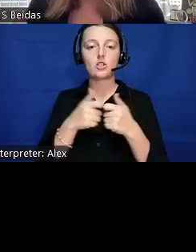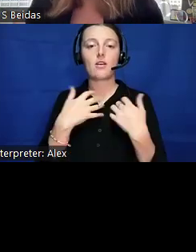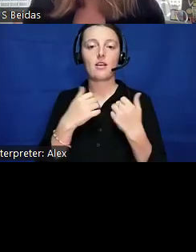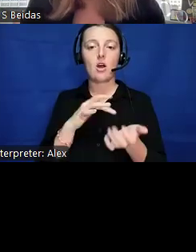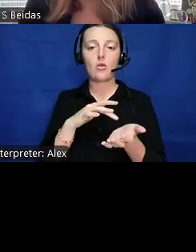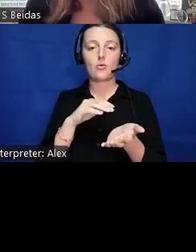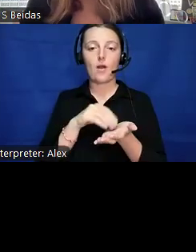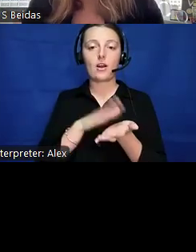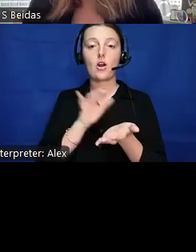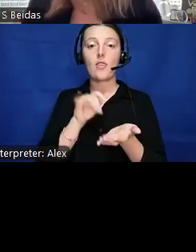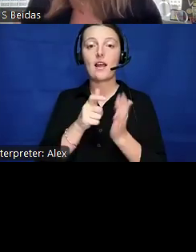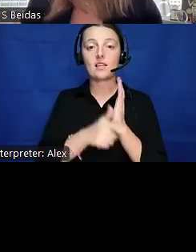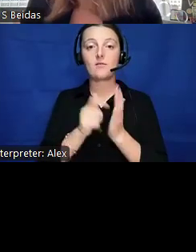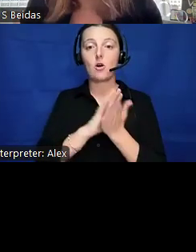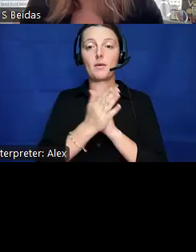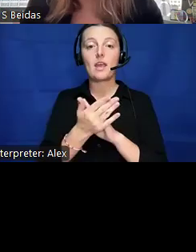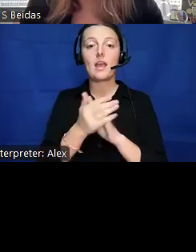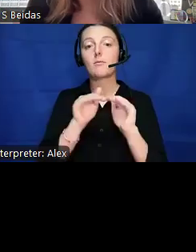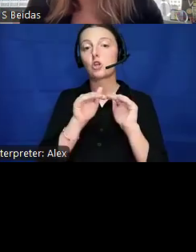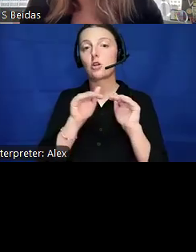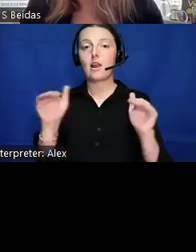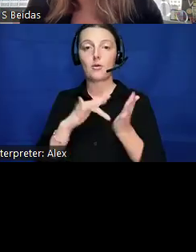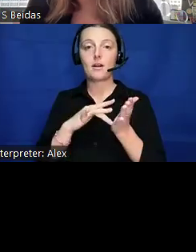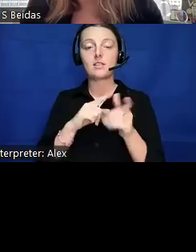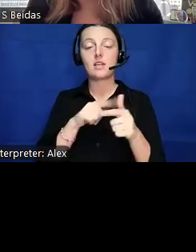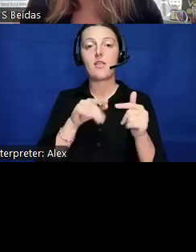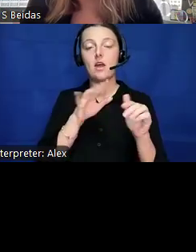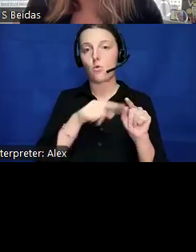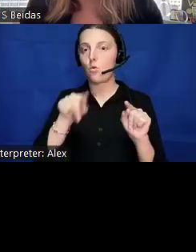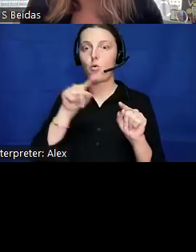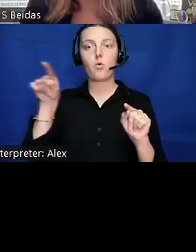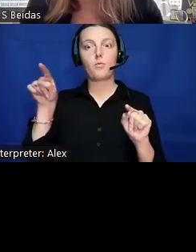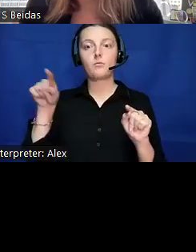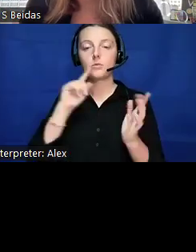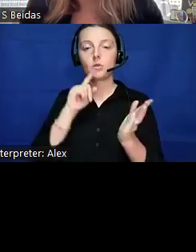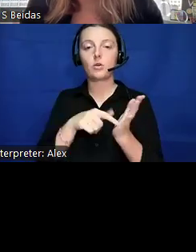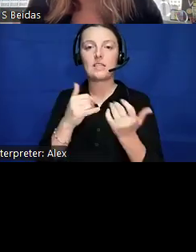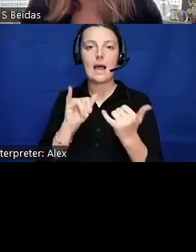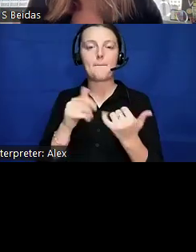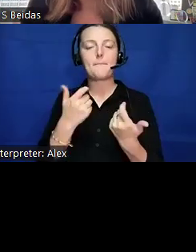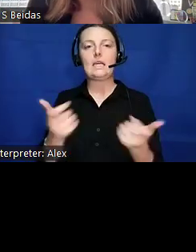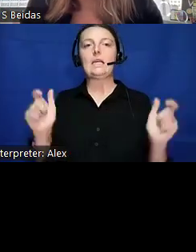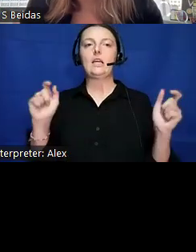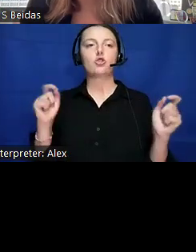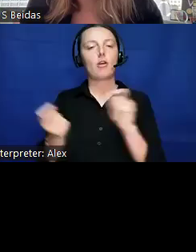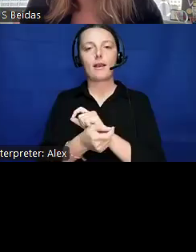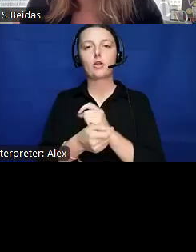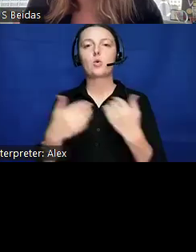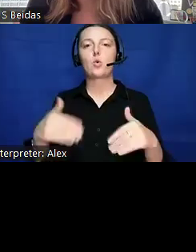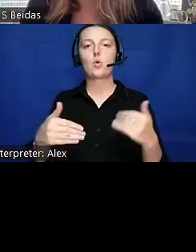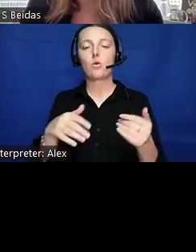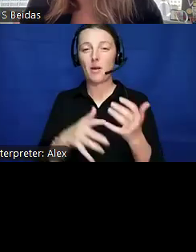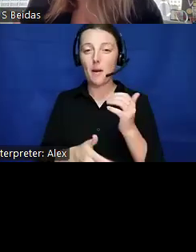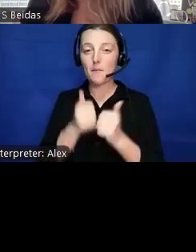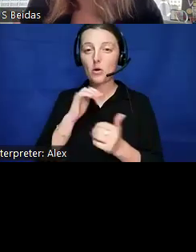medicines. And what do you see? You see a huge change and much more uniformity where most of the